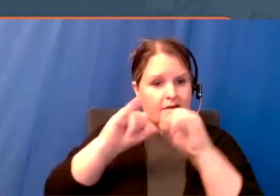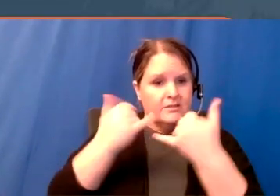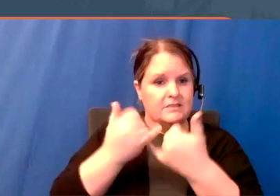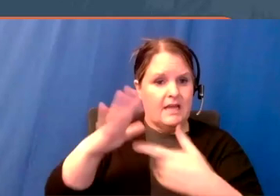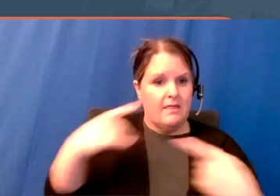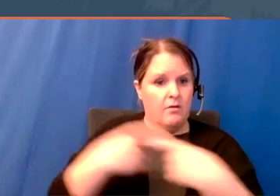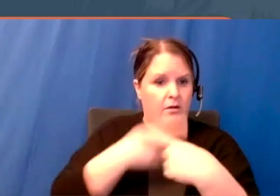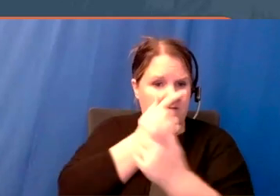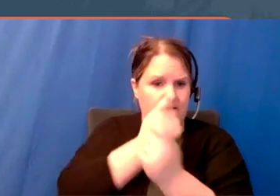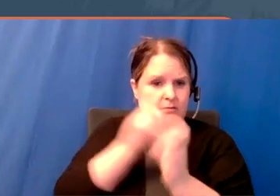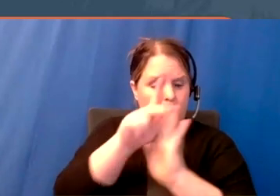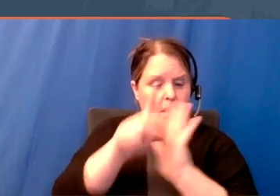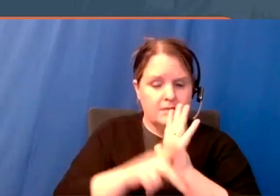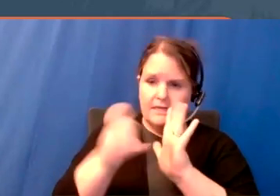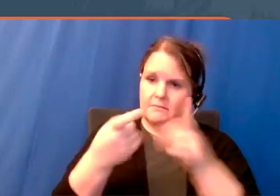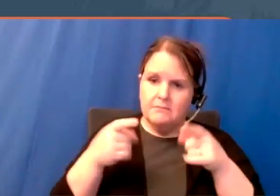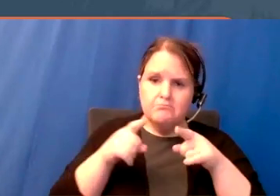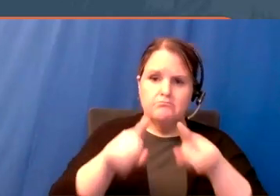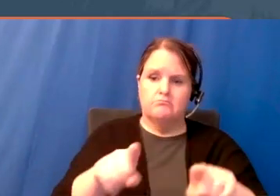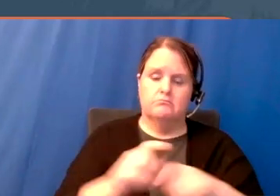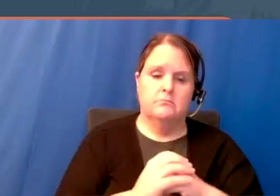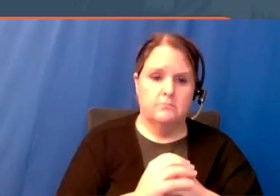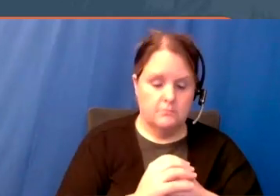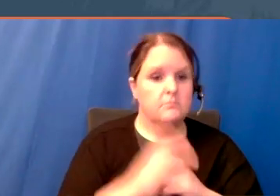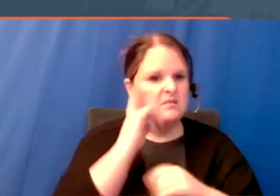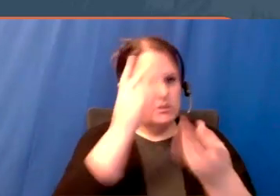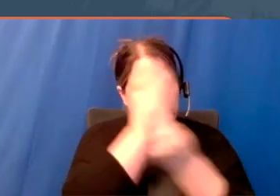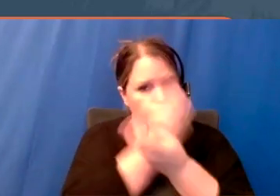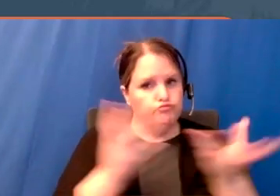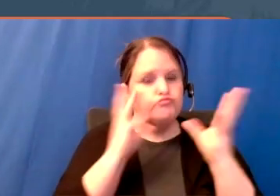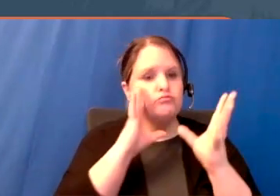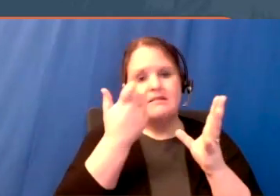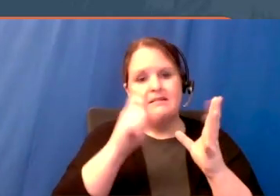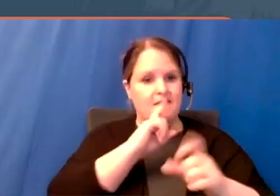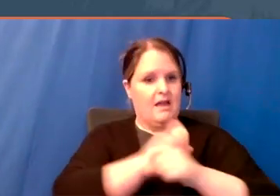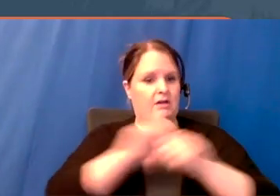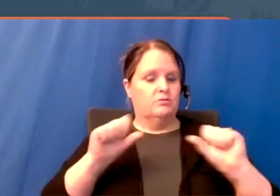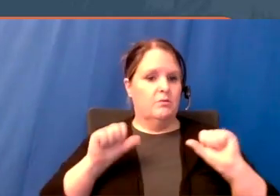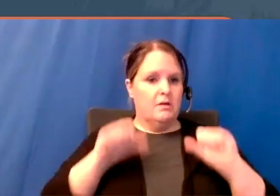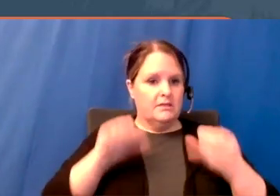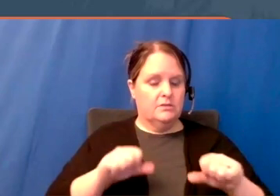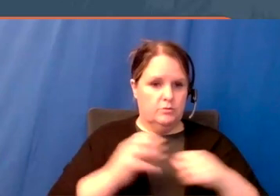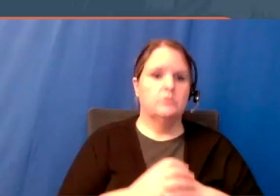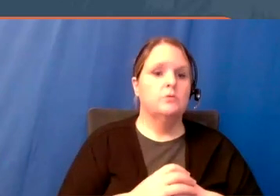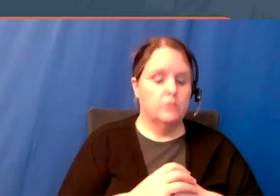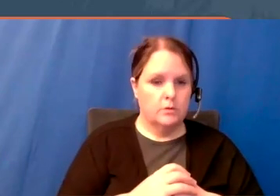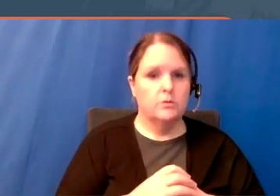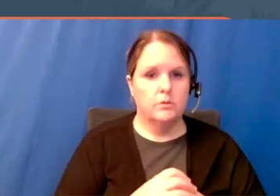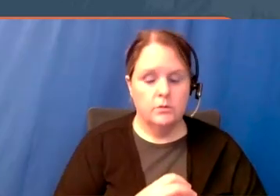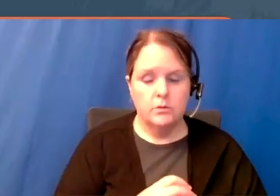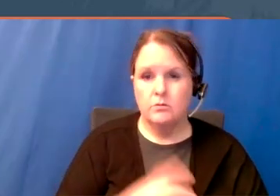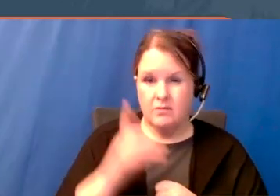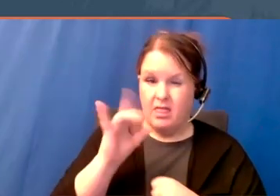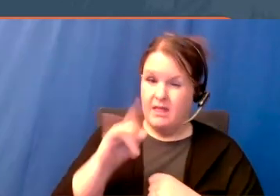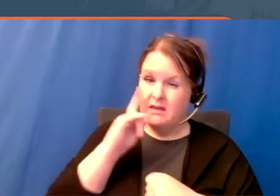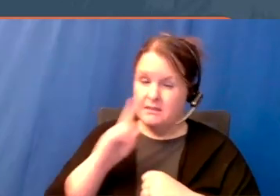interest policies. And so you need to kind of disclose any actual or potential ones, and that needs